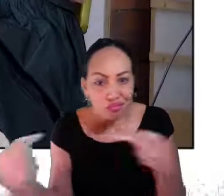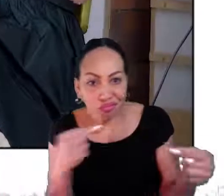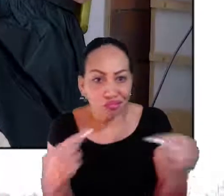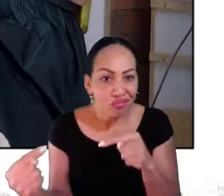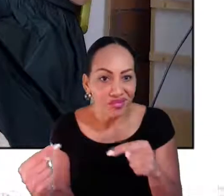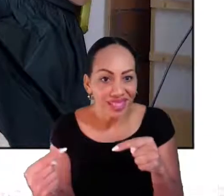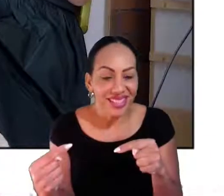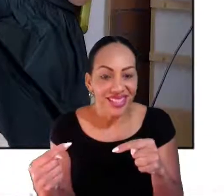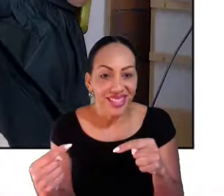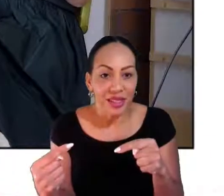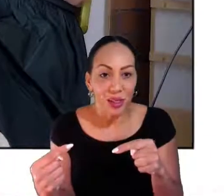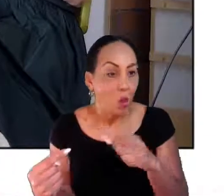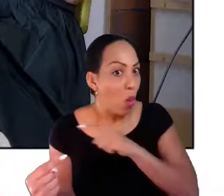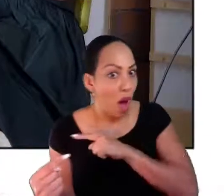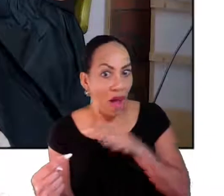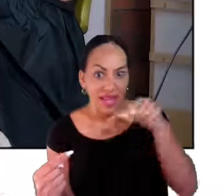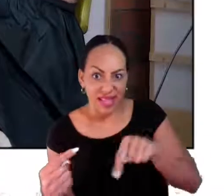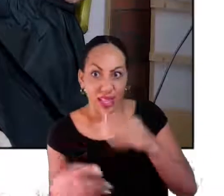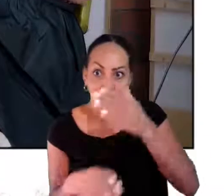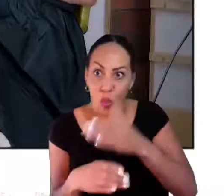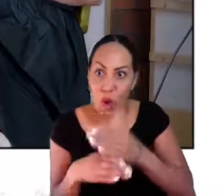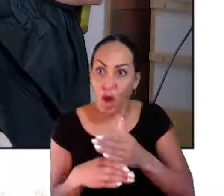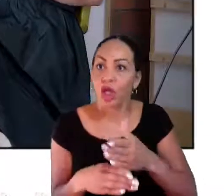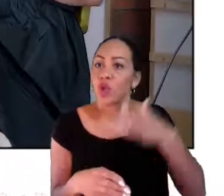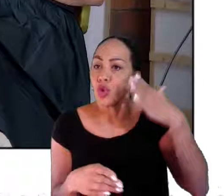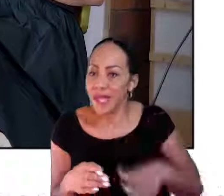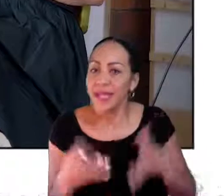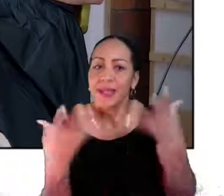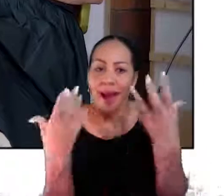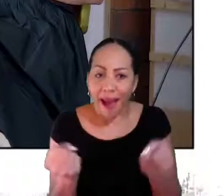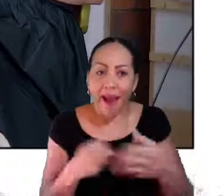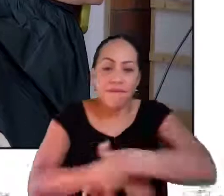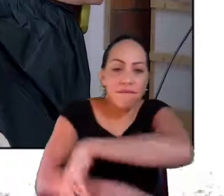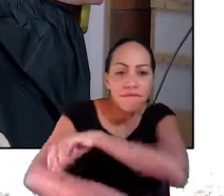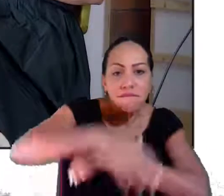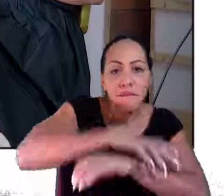really needs that kind of effort to get it right.